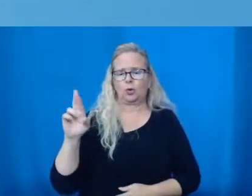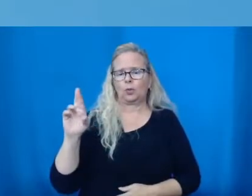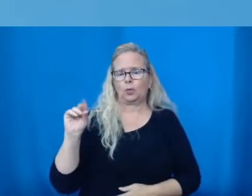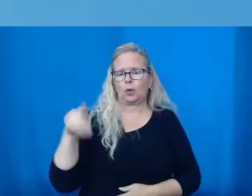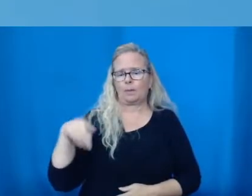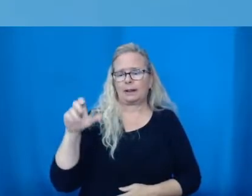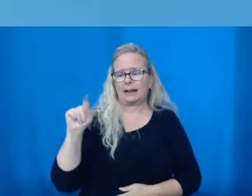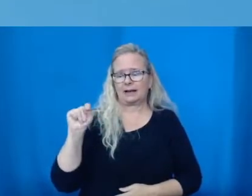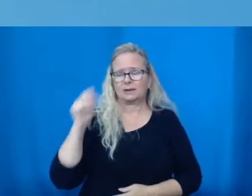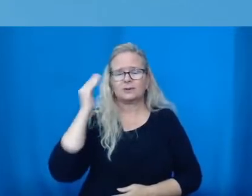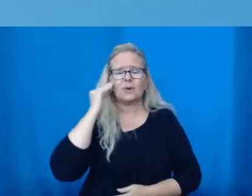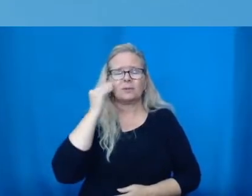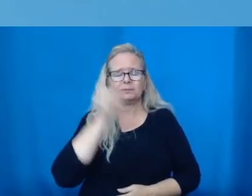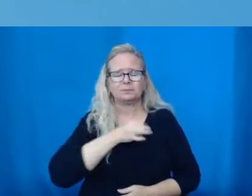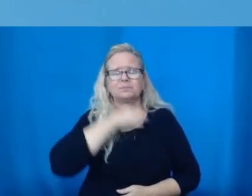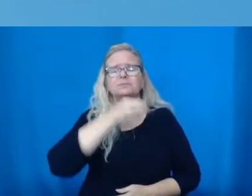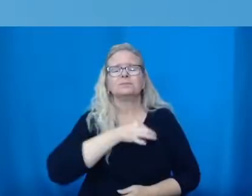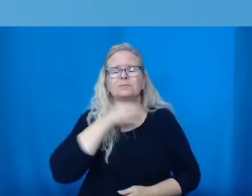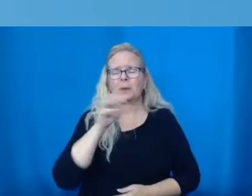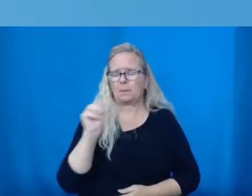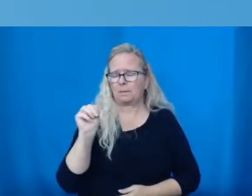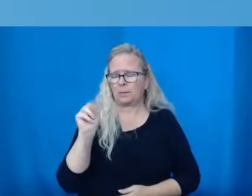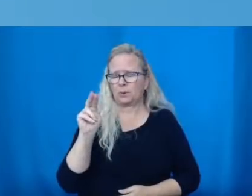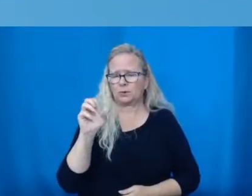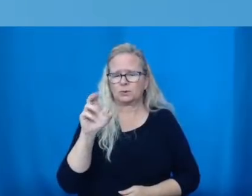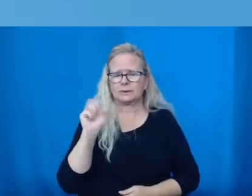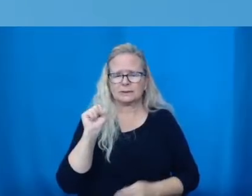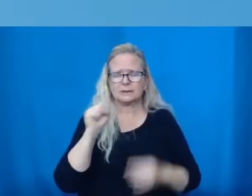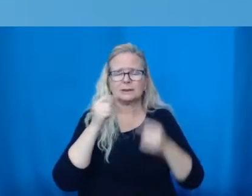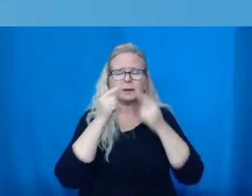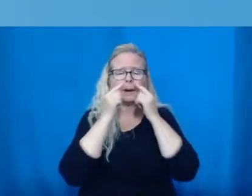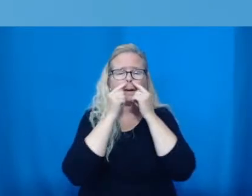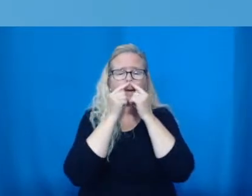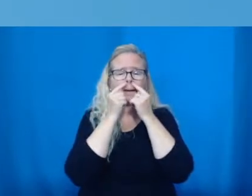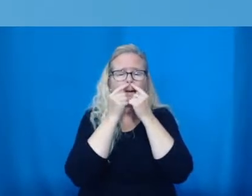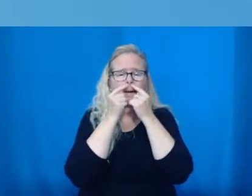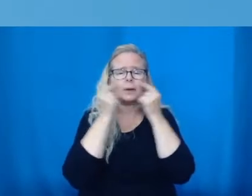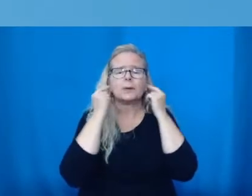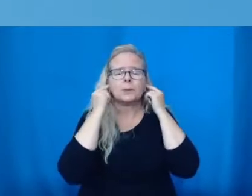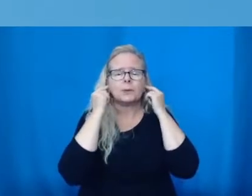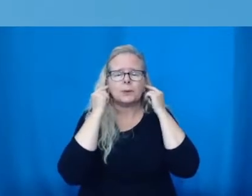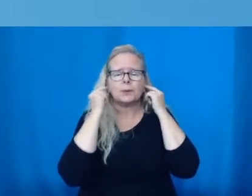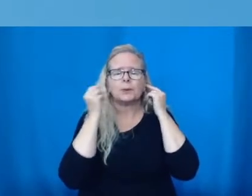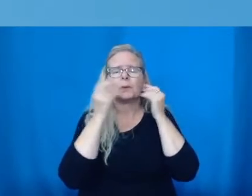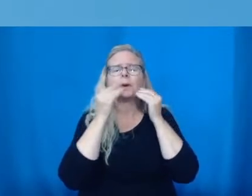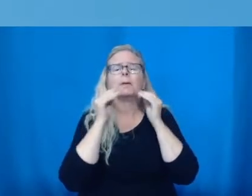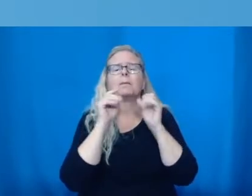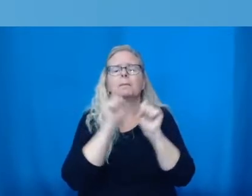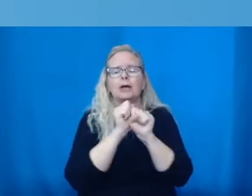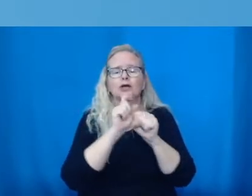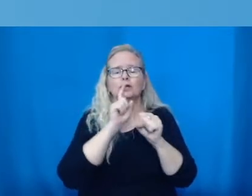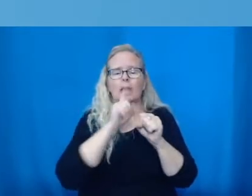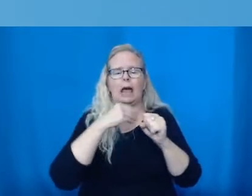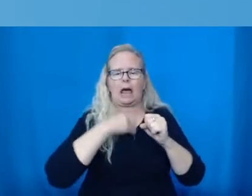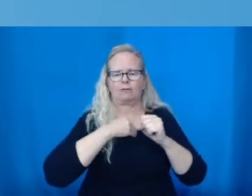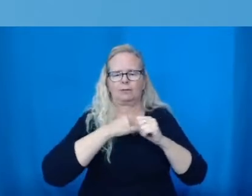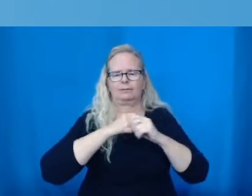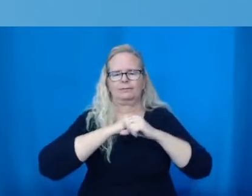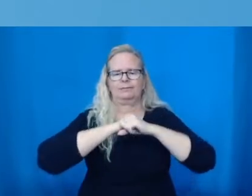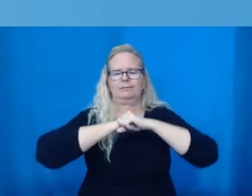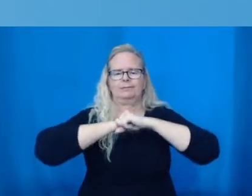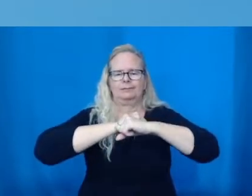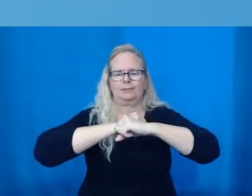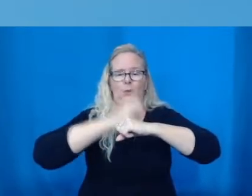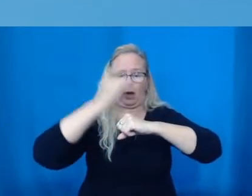this, you're preventing those droplets and any virus they might contain from actually reaching vulnerable tissues on your body. Now, droplets do not move